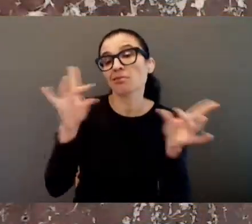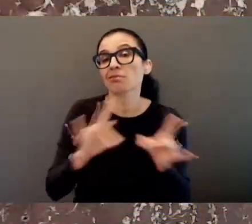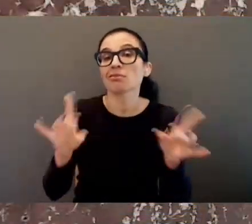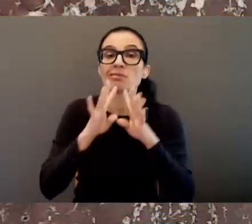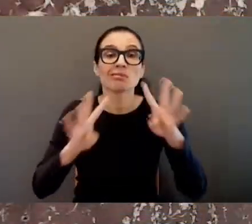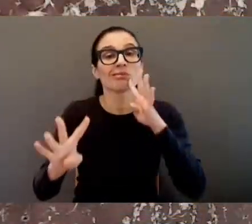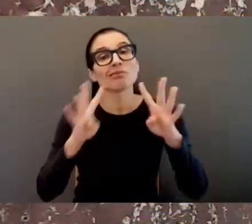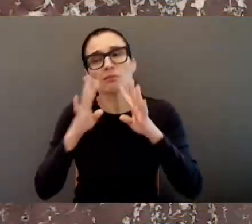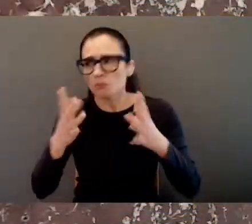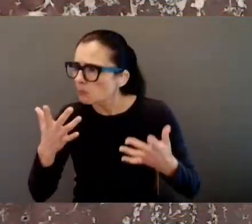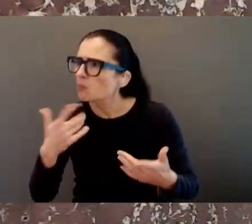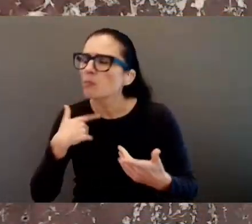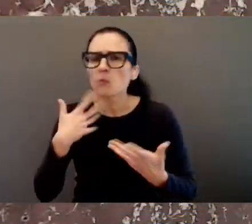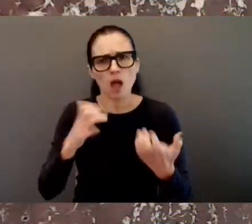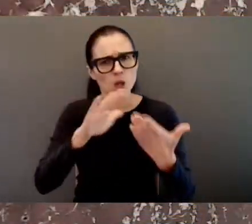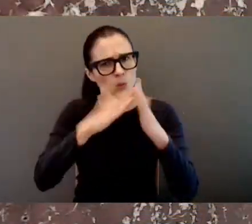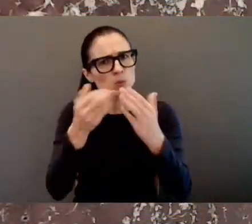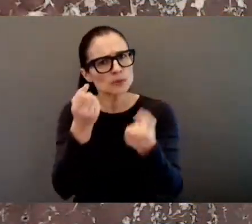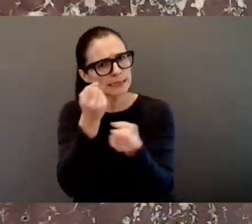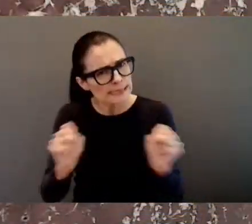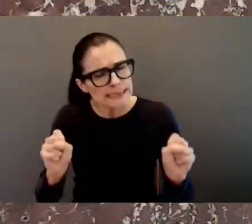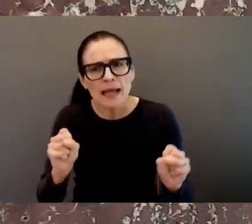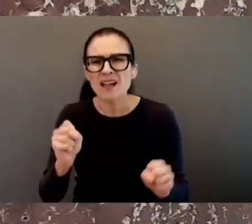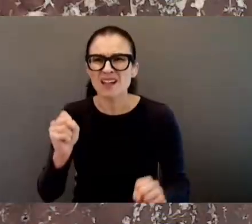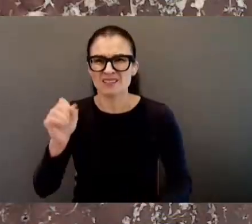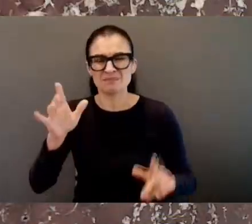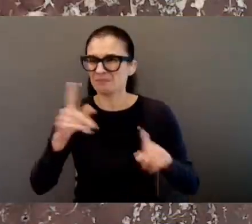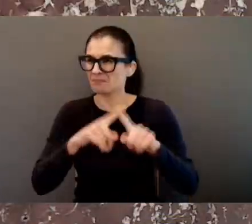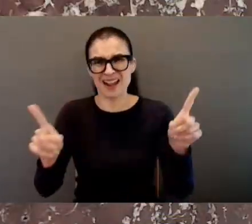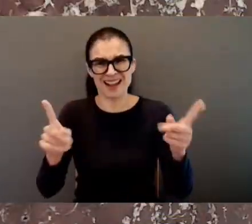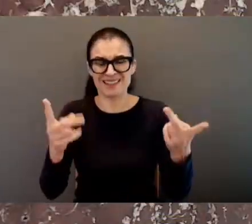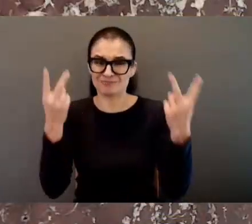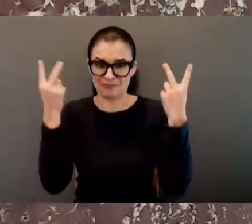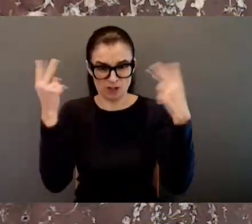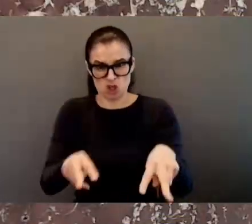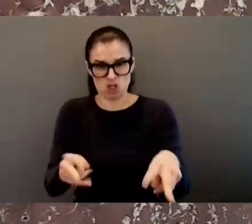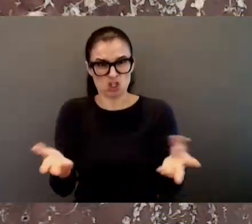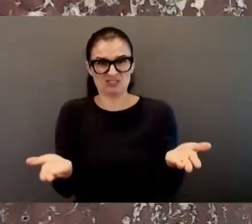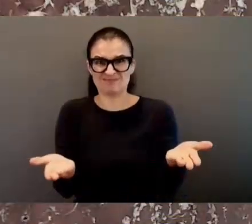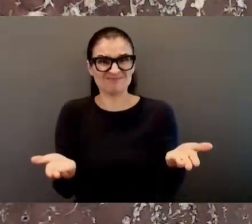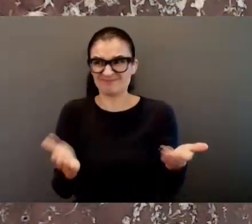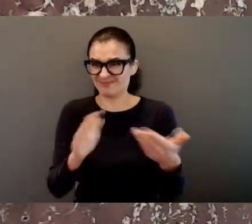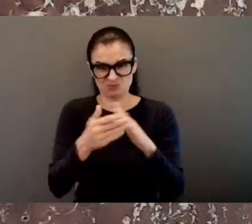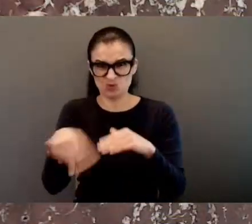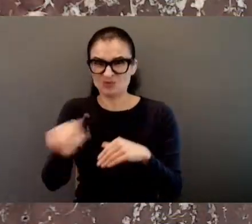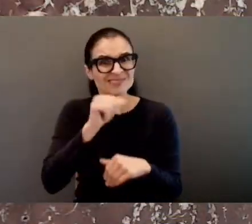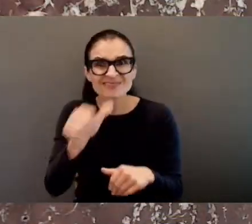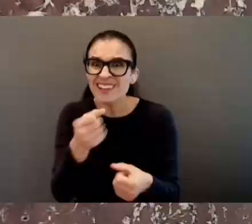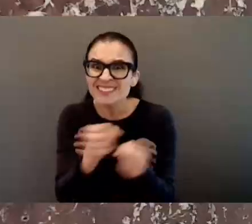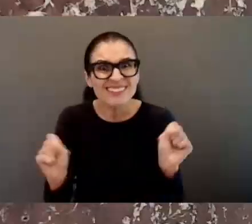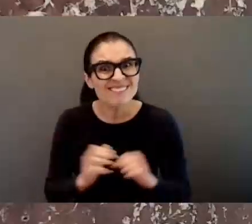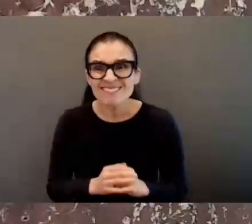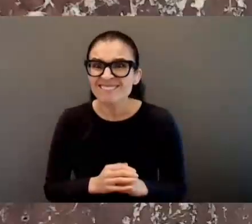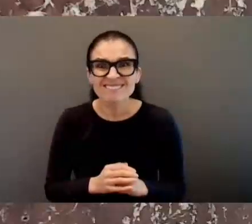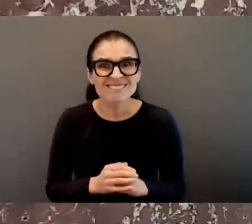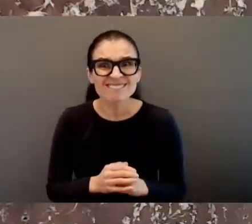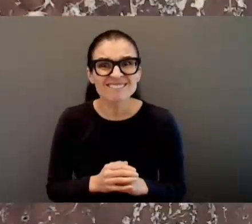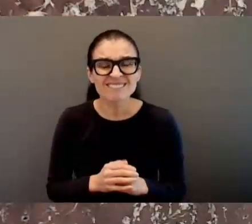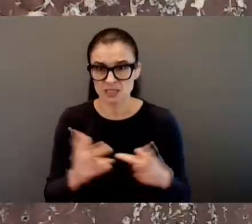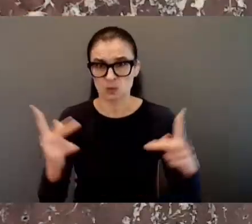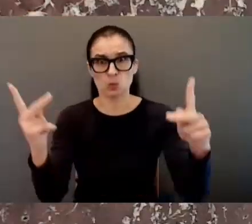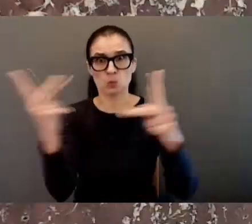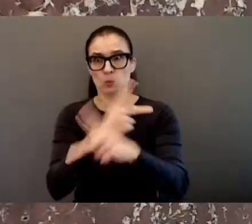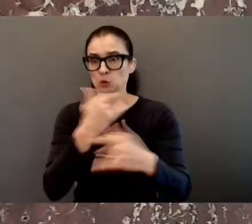are not safer. In fact, they are more unsafe than ever before under this government's watch. In fact, if you look at things around